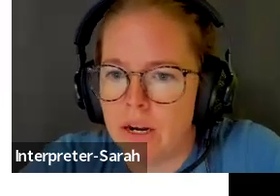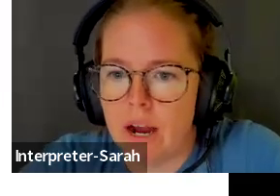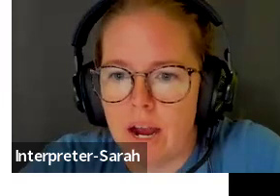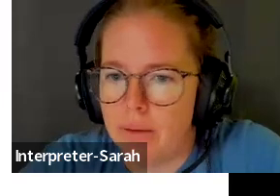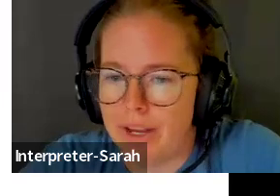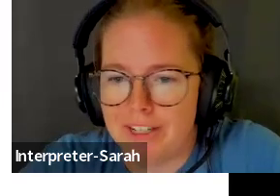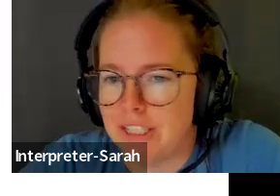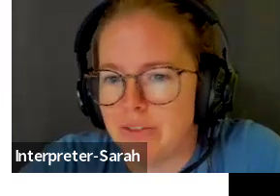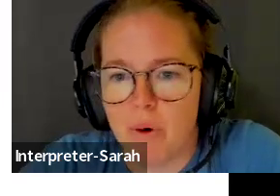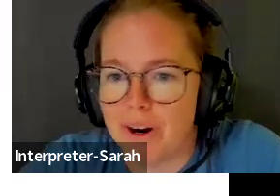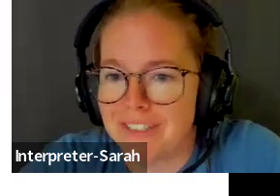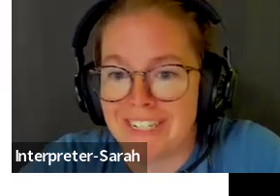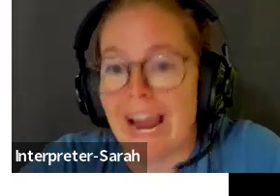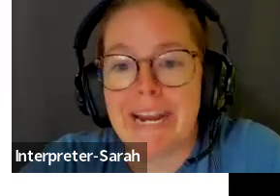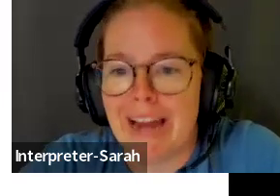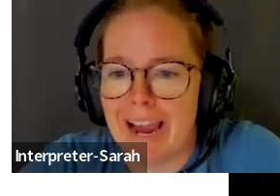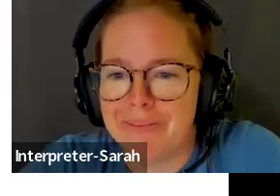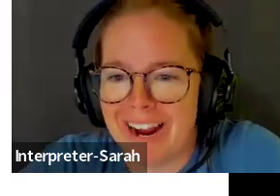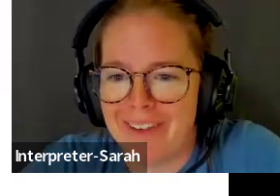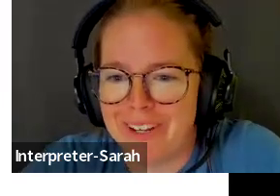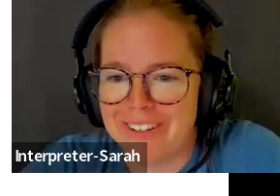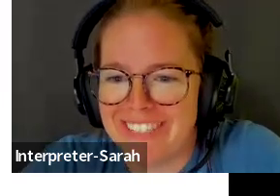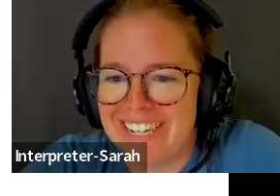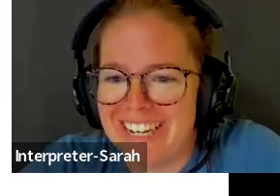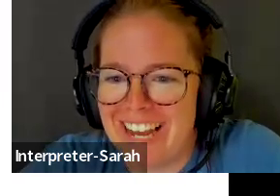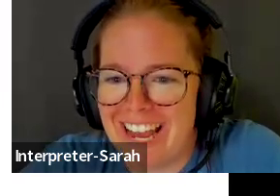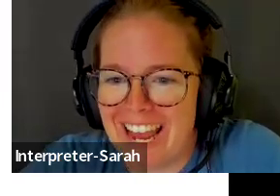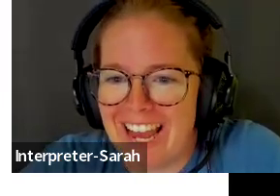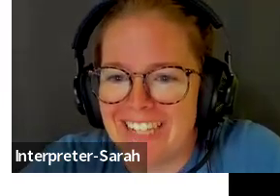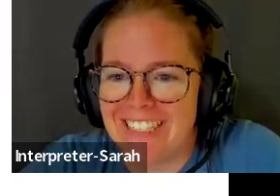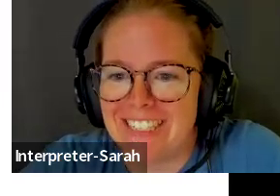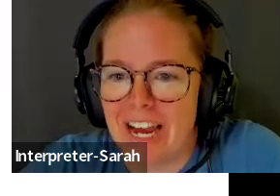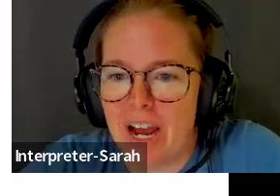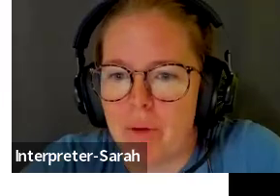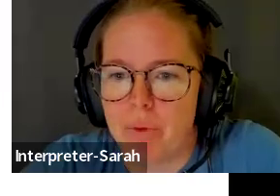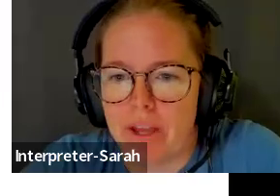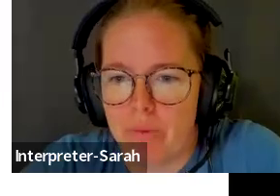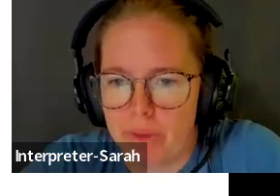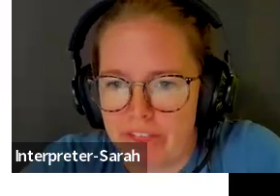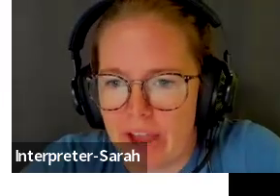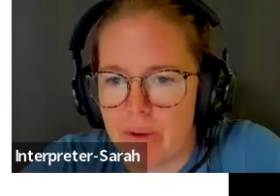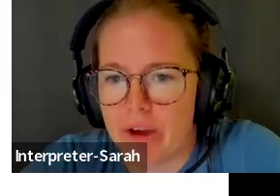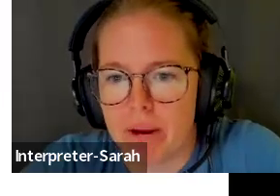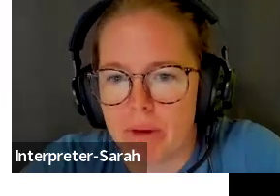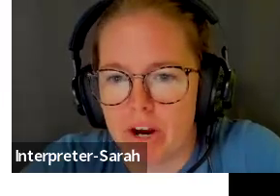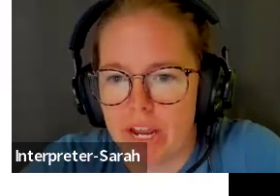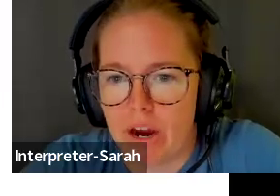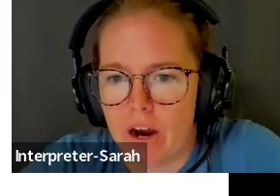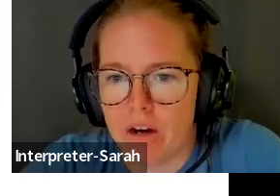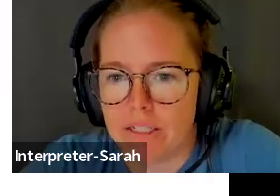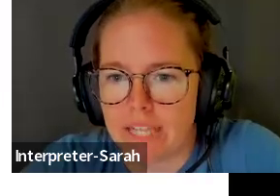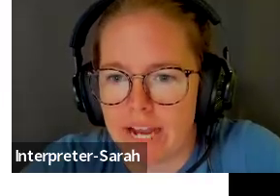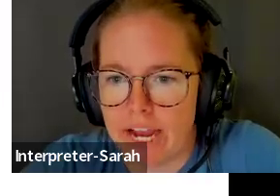care, ages 4 to 99, what have you. And within that, we have